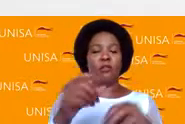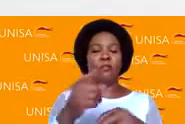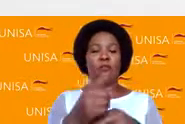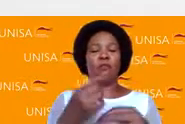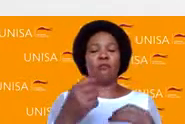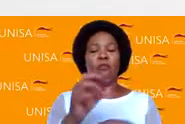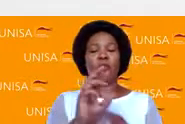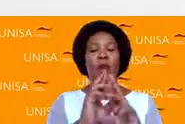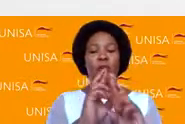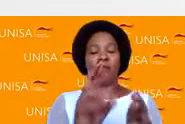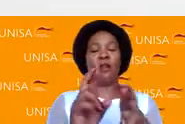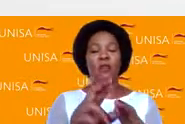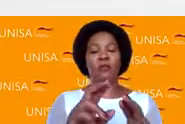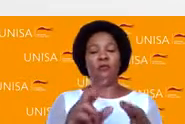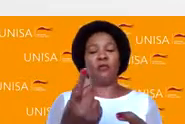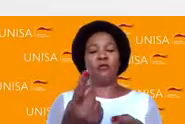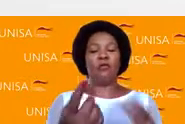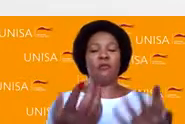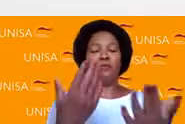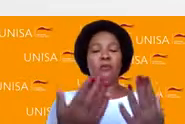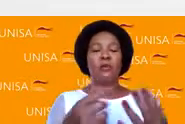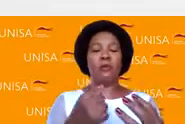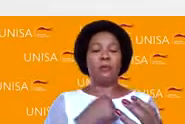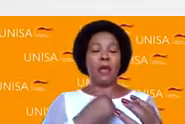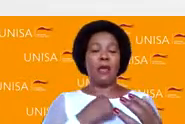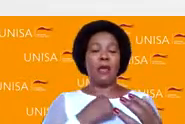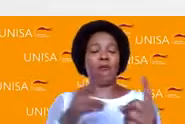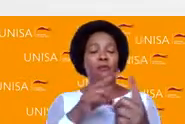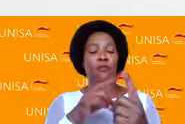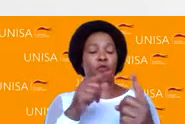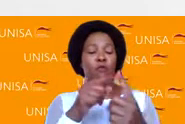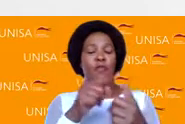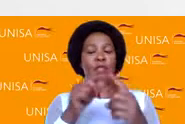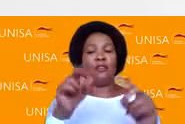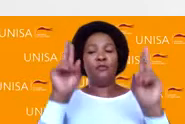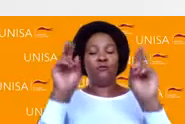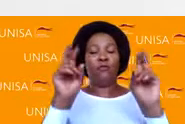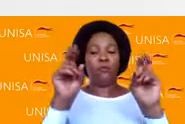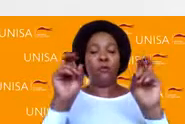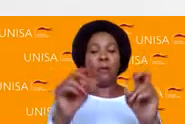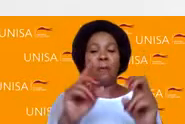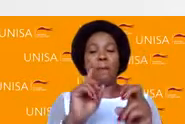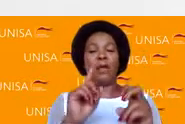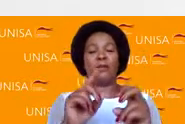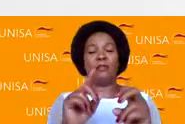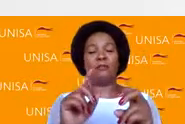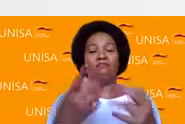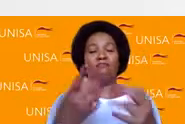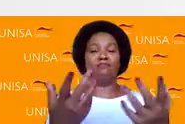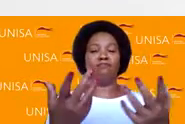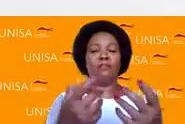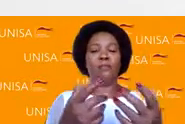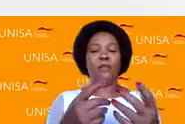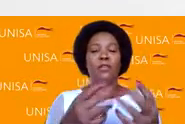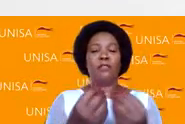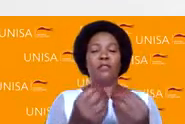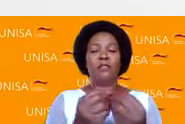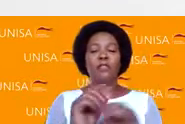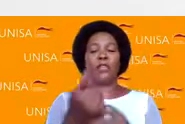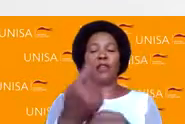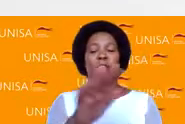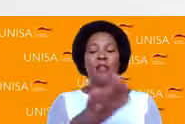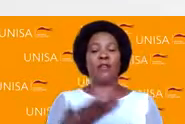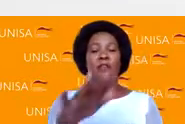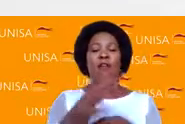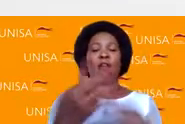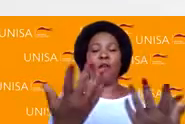reply and say, okay, this is my view of the topic. But otherwise, it might be, for instance, a general area, and you